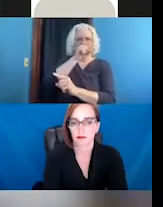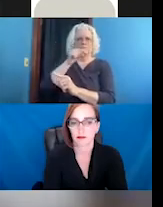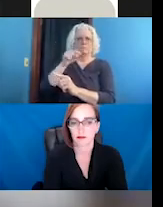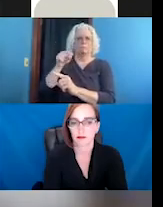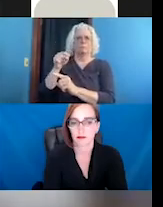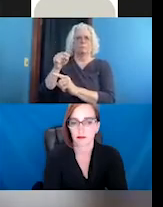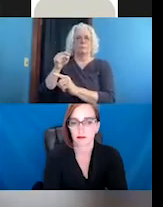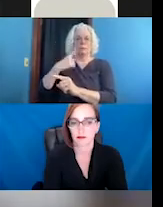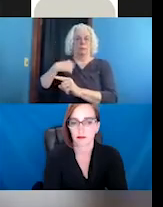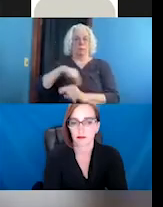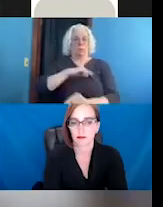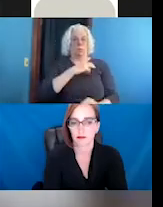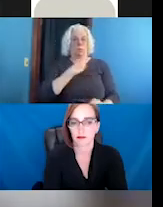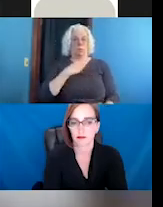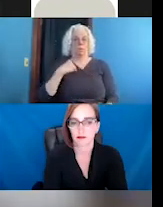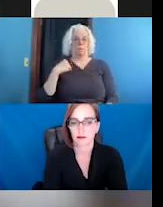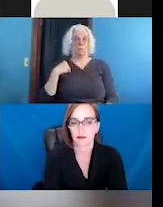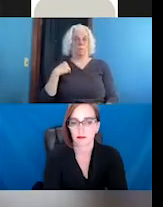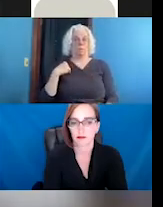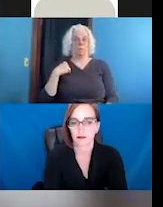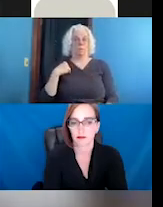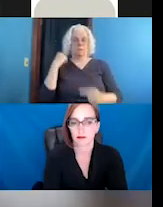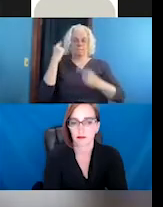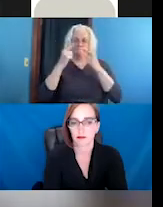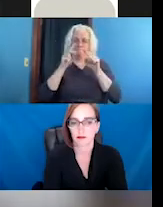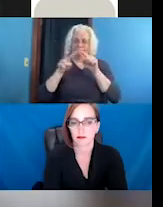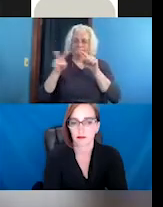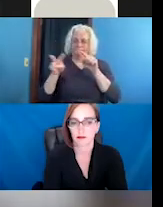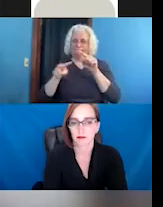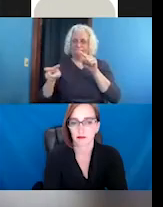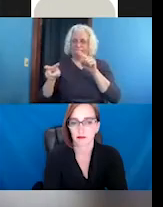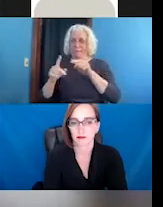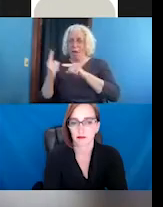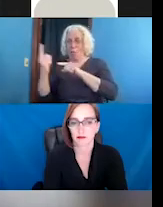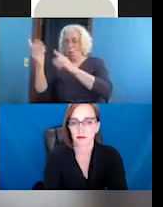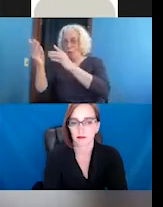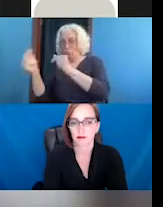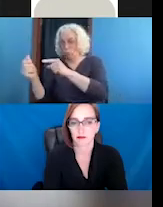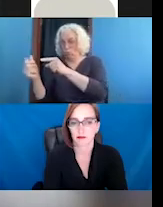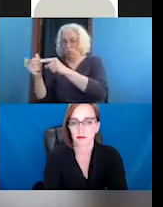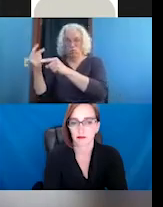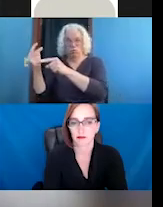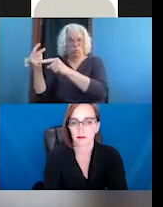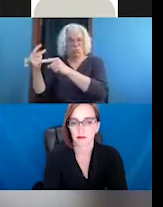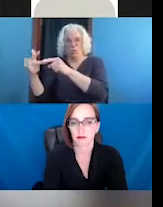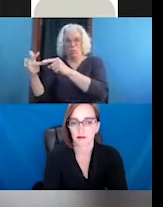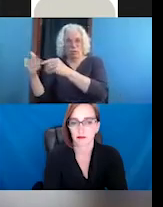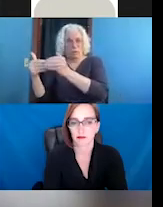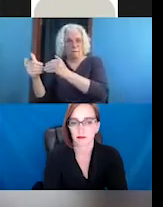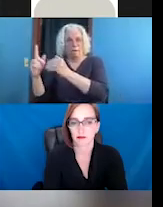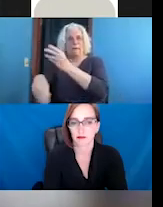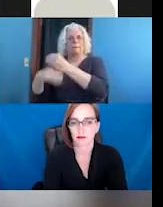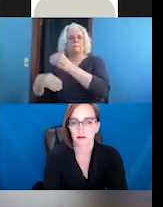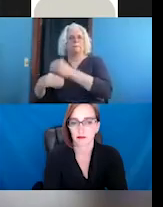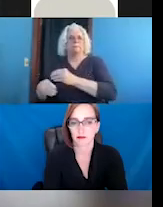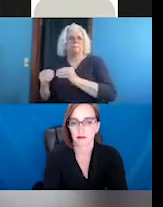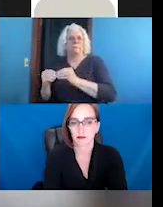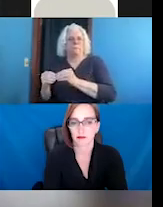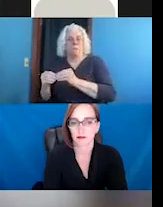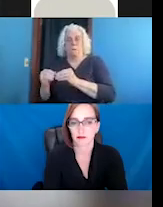think about additional solutions and what the impacts might